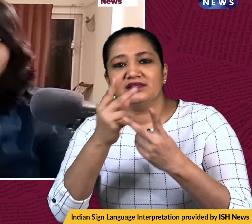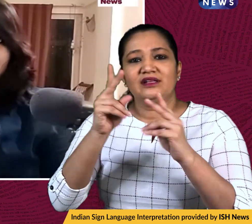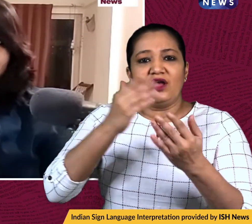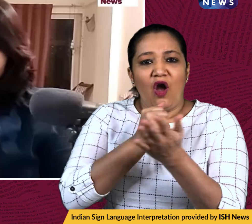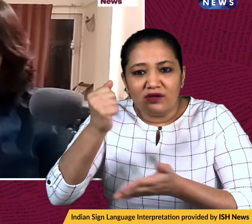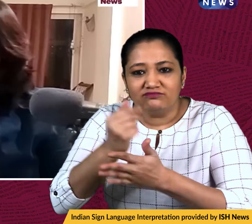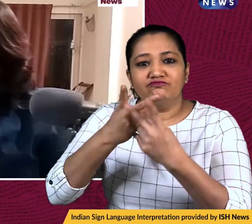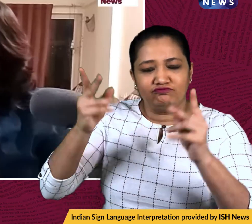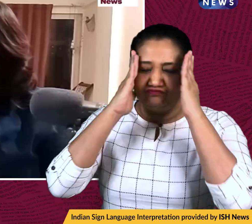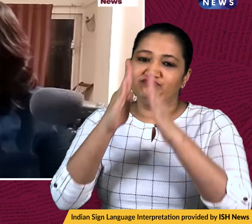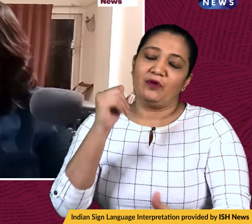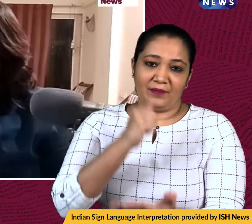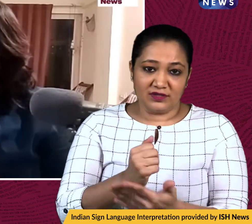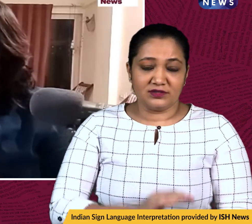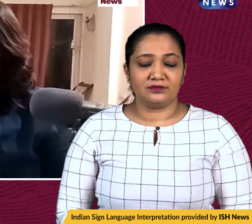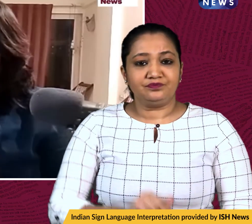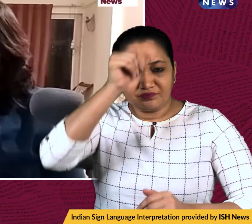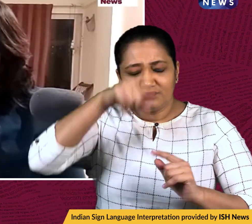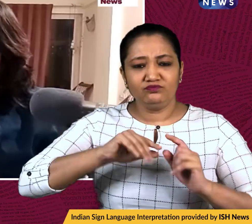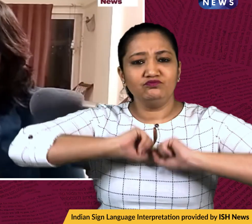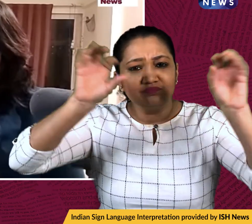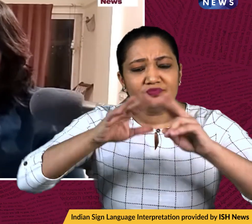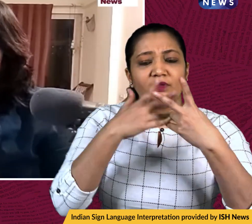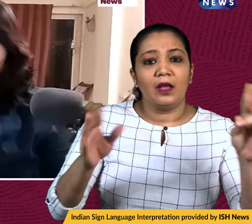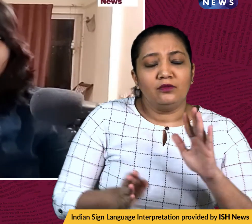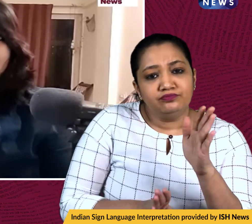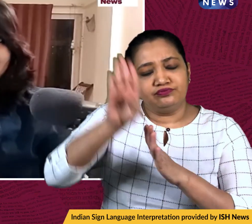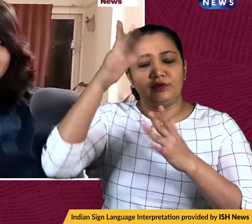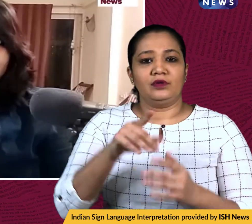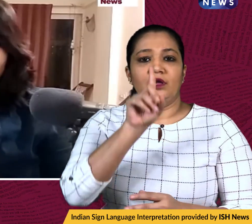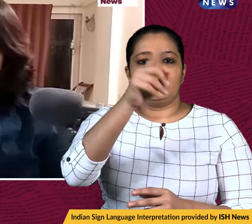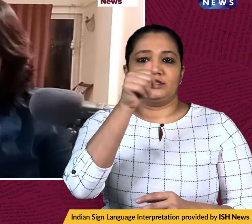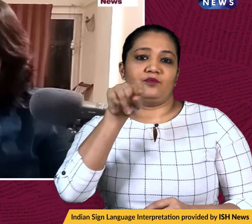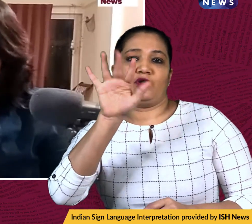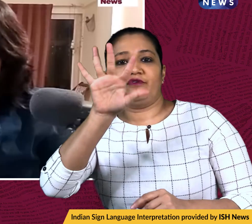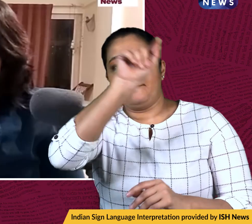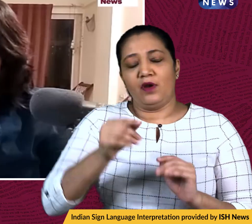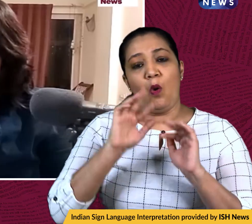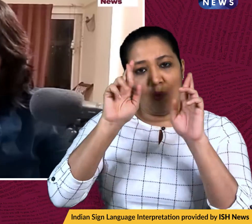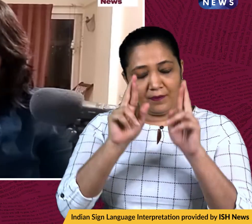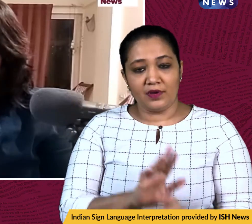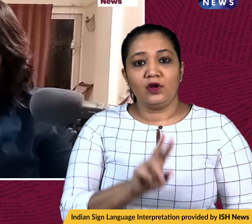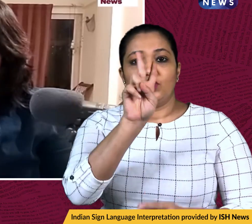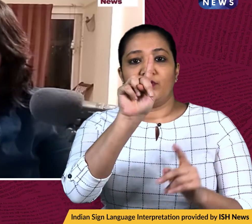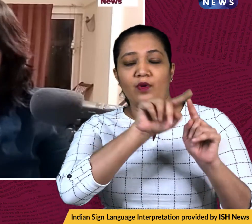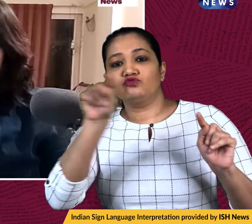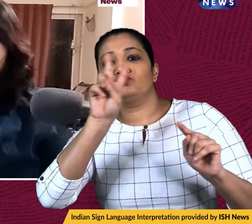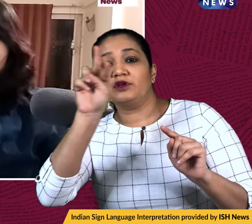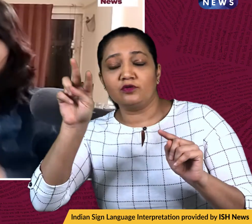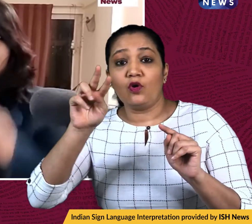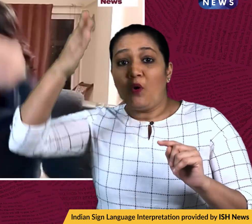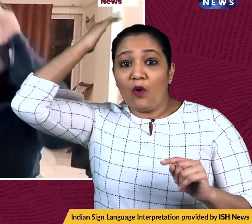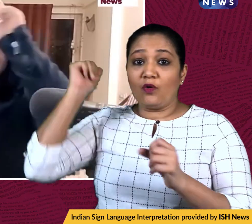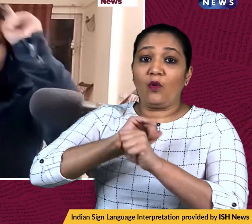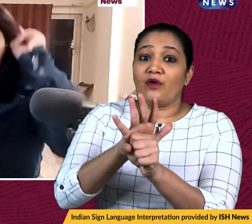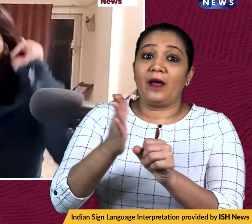needs to be given priority. India's total exports are expected to grow by 16.5% in 21-22, surpassing